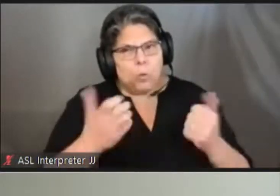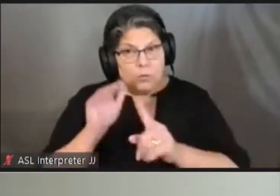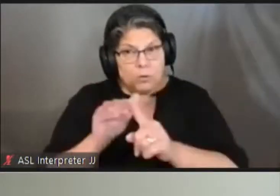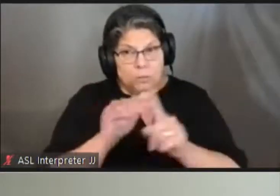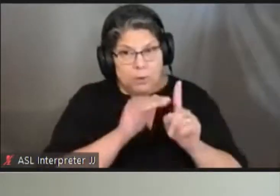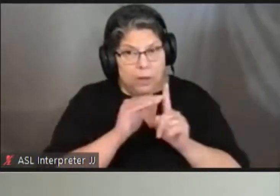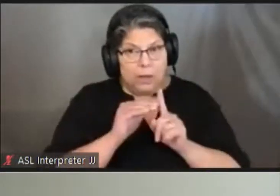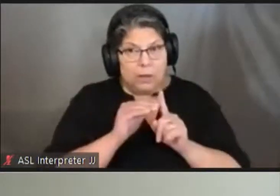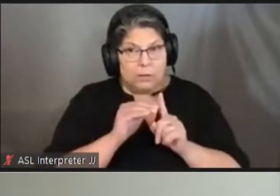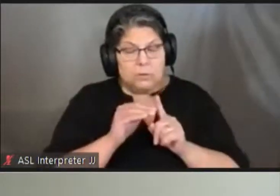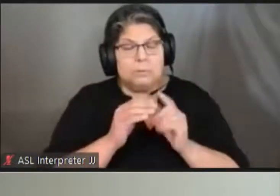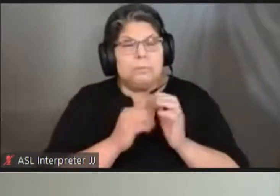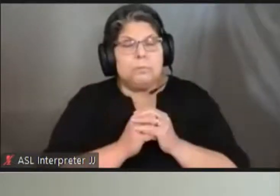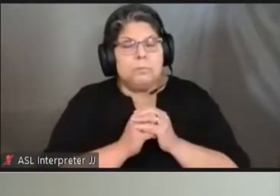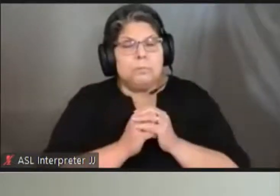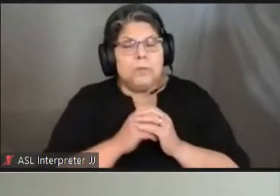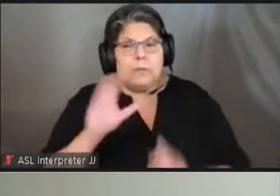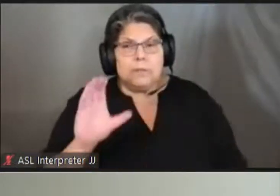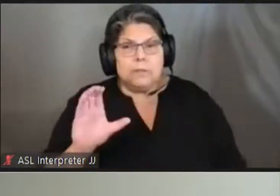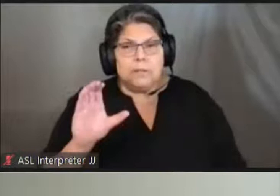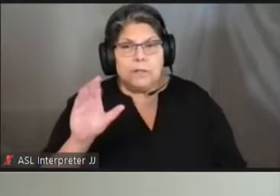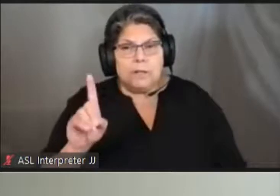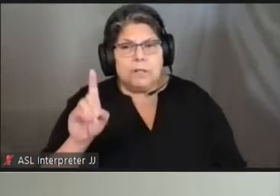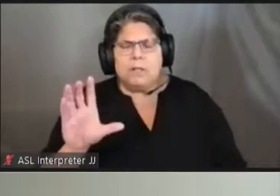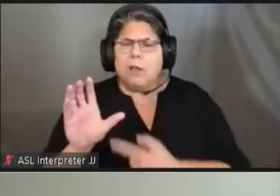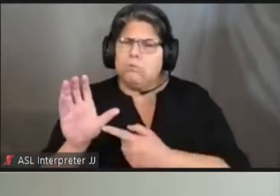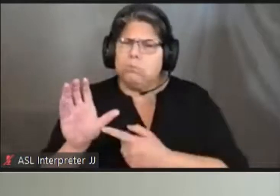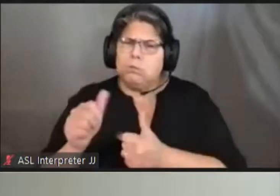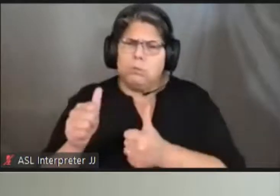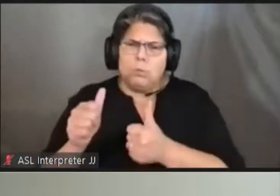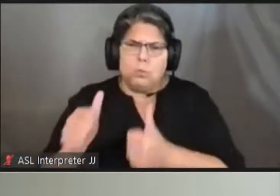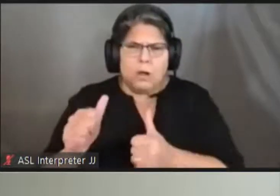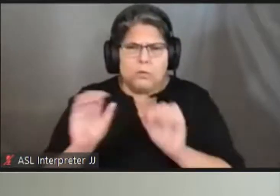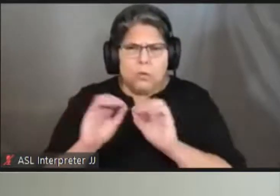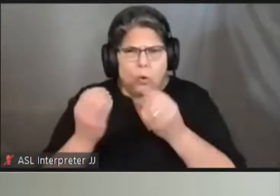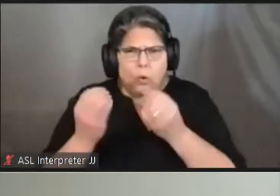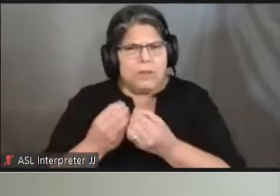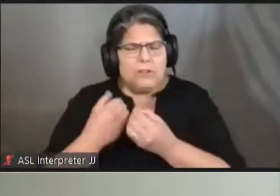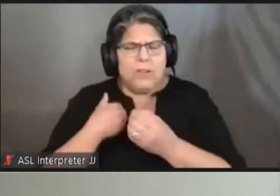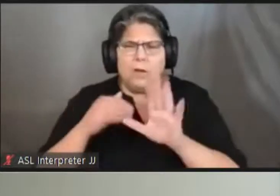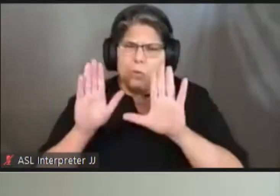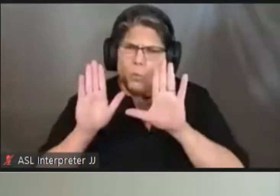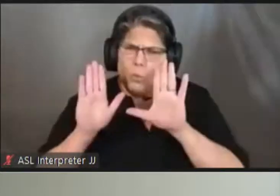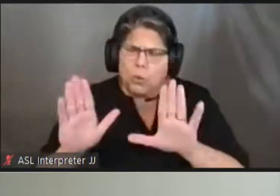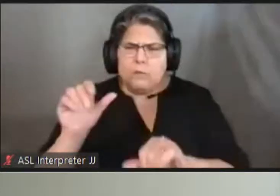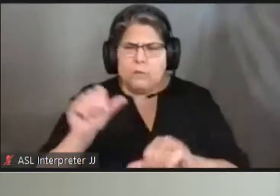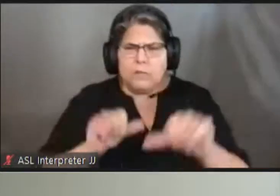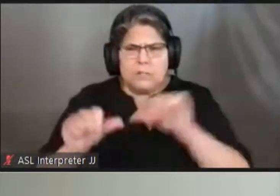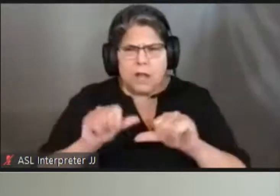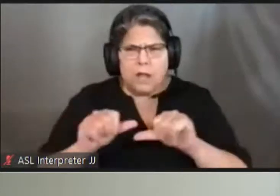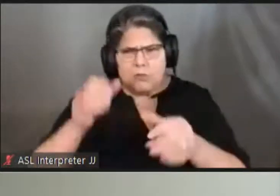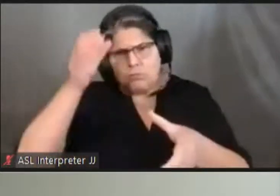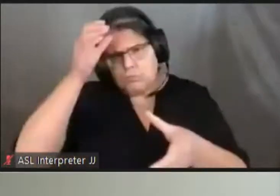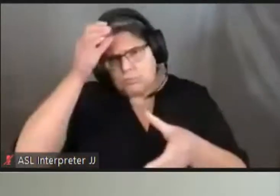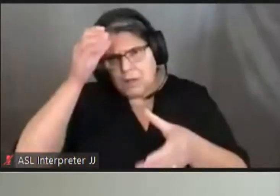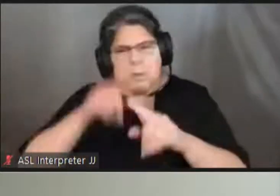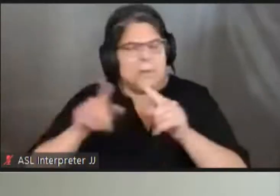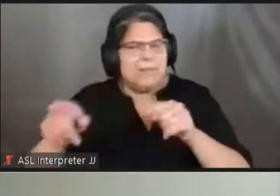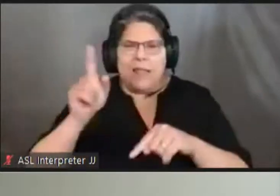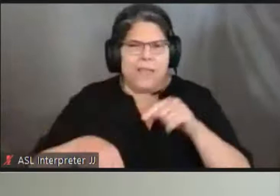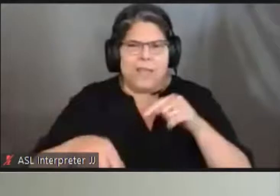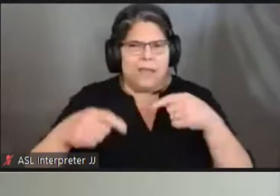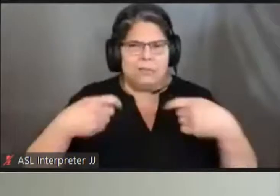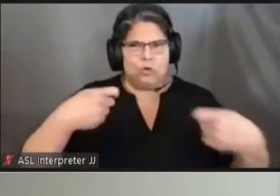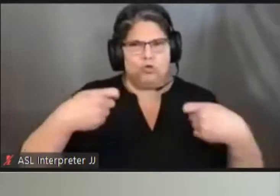who's listening that CDC is a wonderful organization, has fantastic scientific information, but they don't have jurisdiction